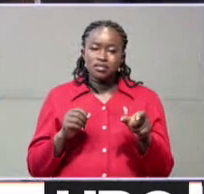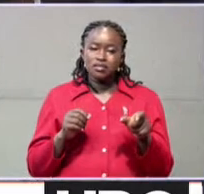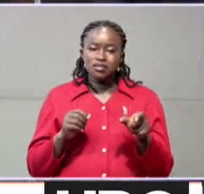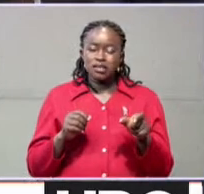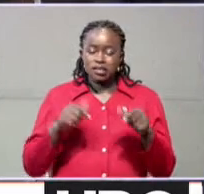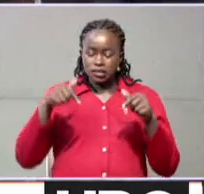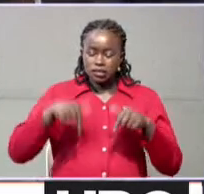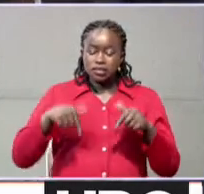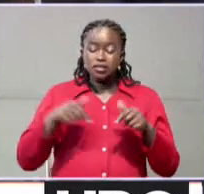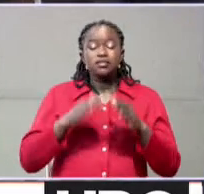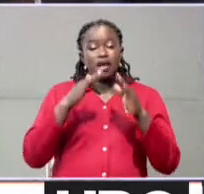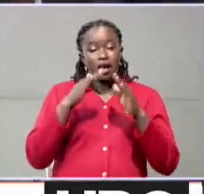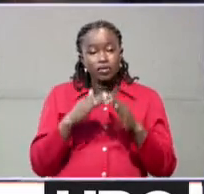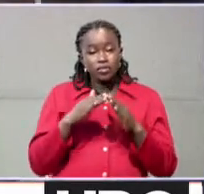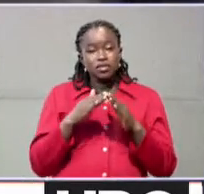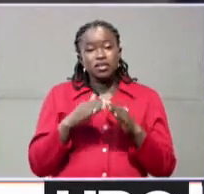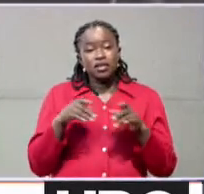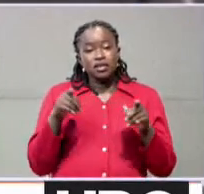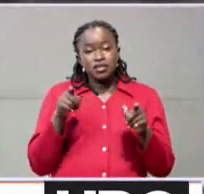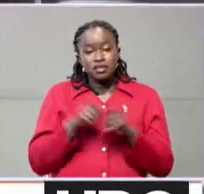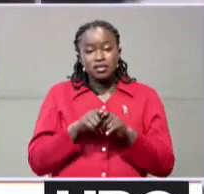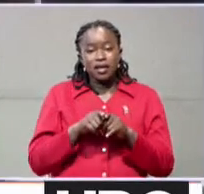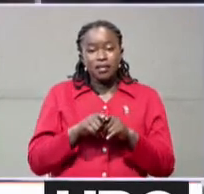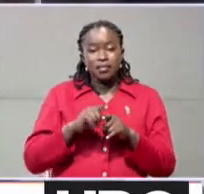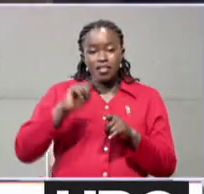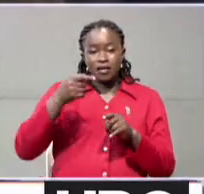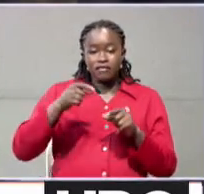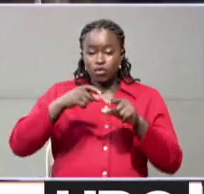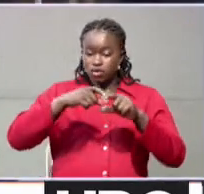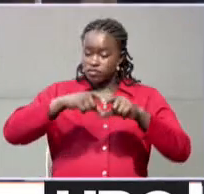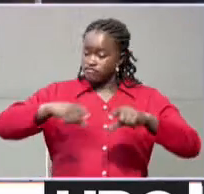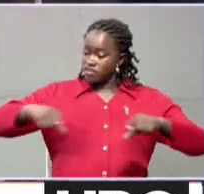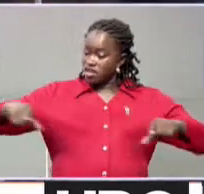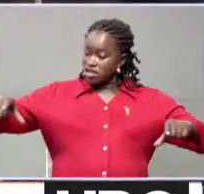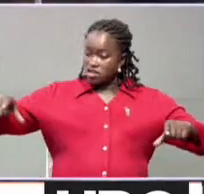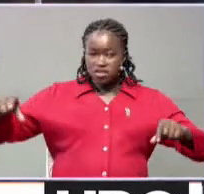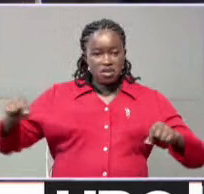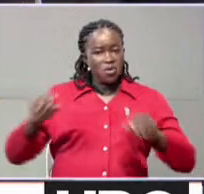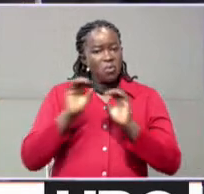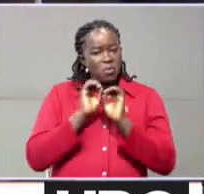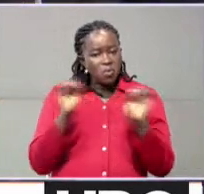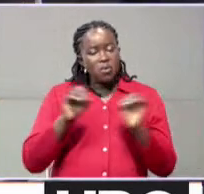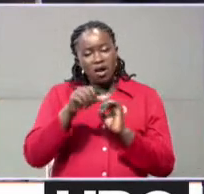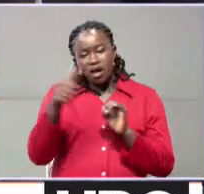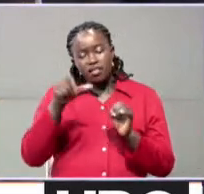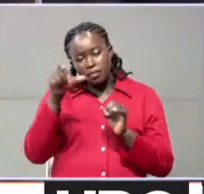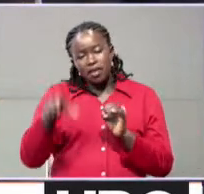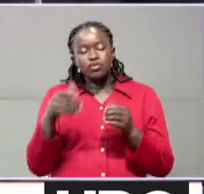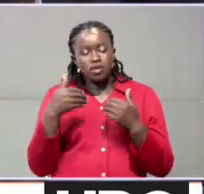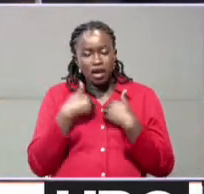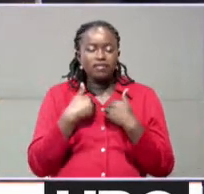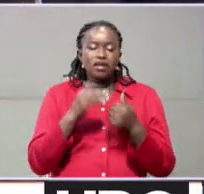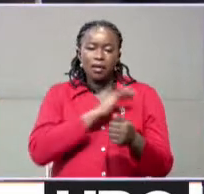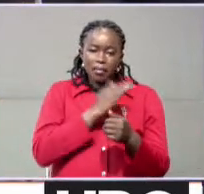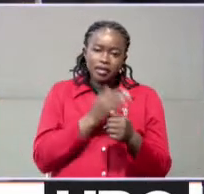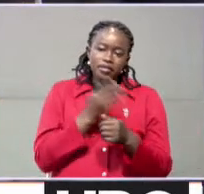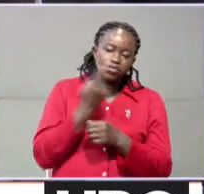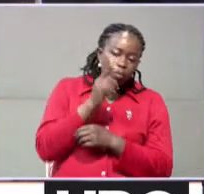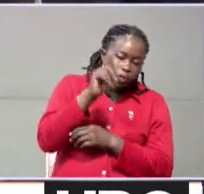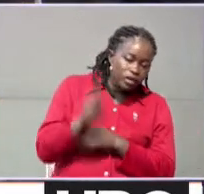in this house including the front ventures have capacity and capability to question